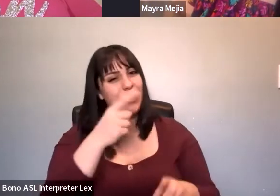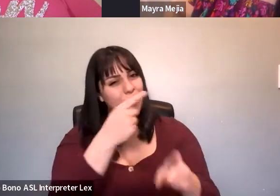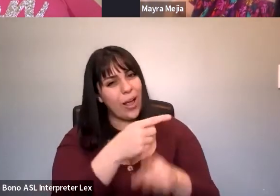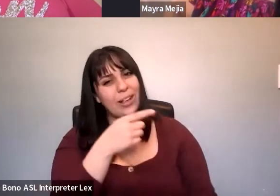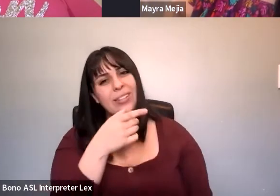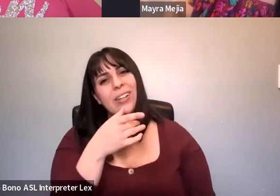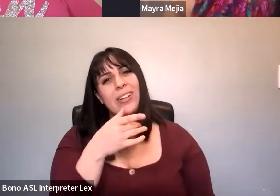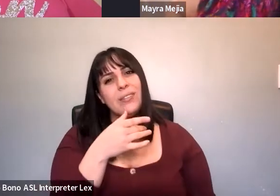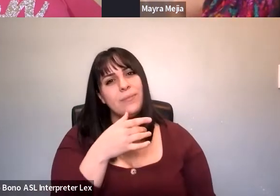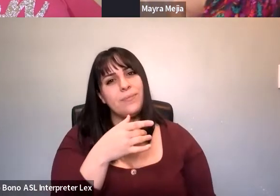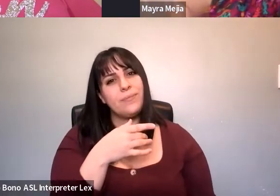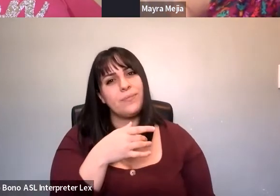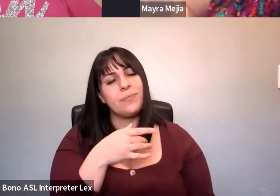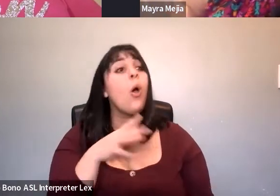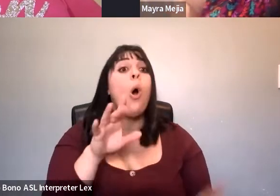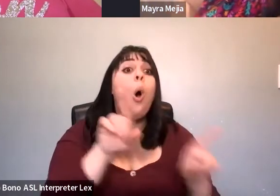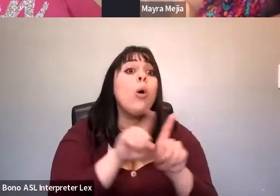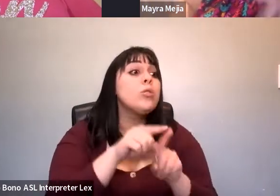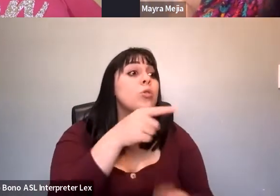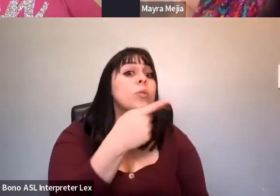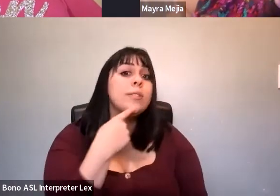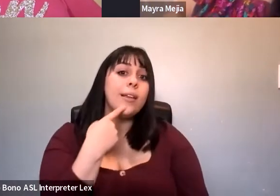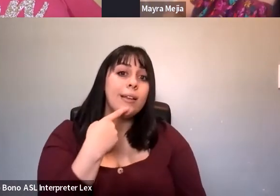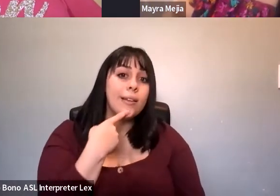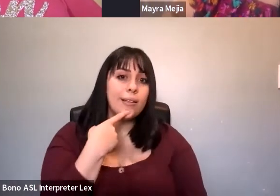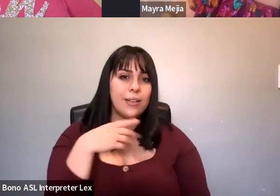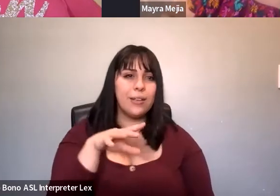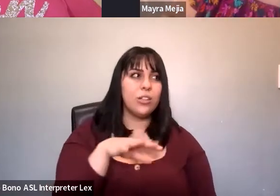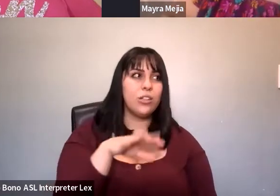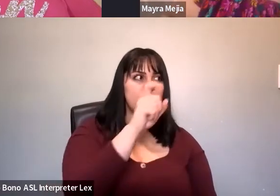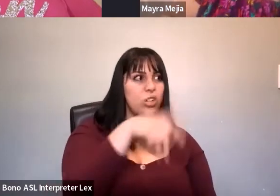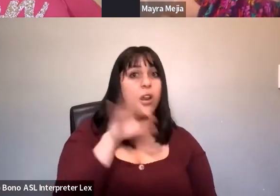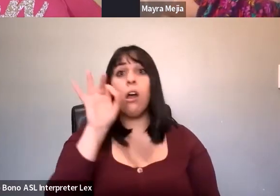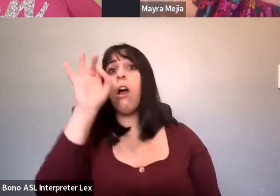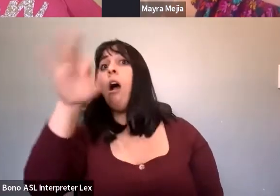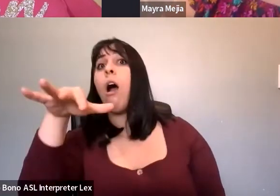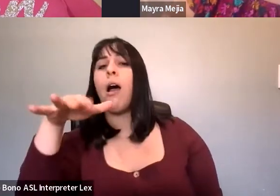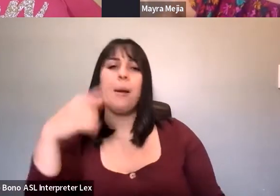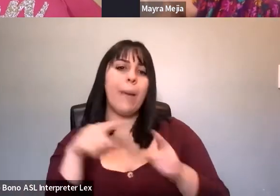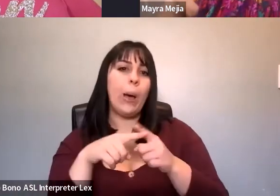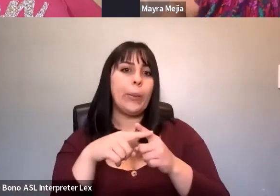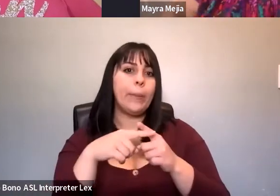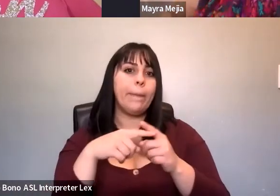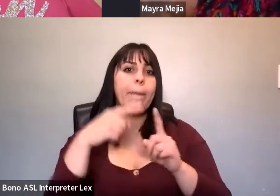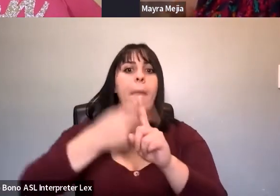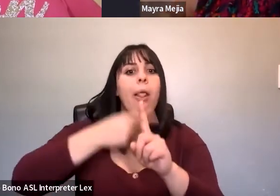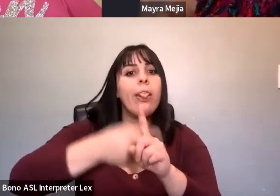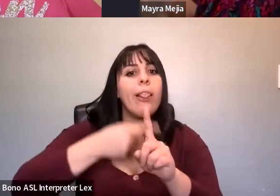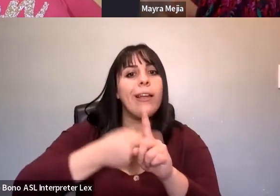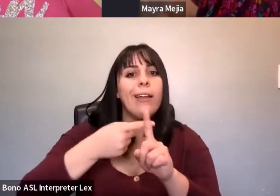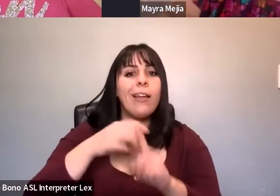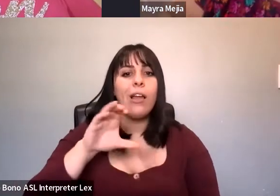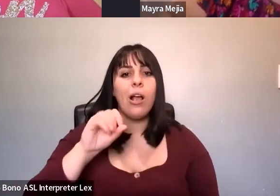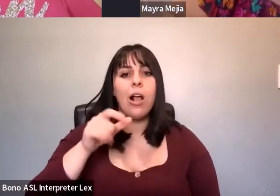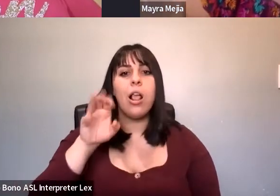definitely pitch. Actually, when you were saying how pitch people about a monthly column, that's something I did when I was first starting too.